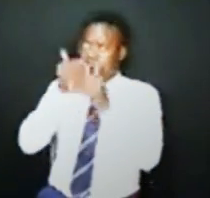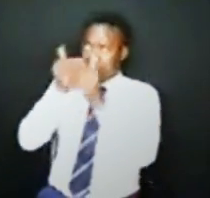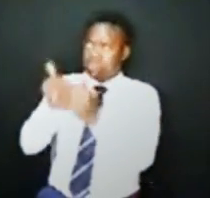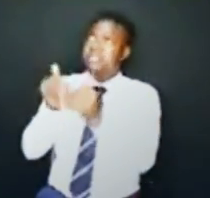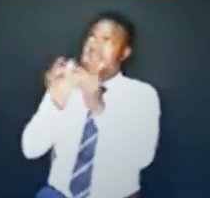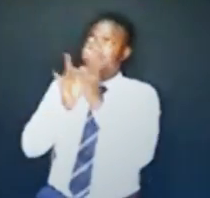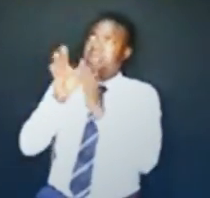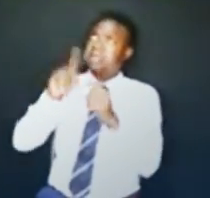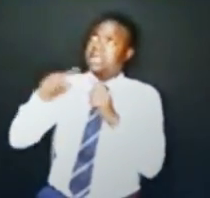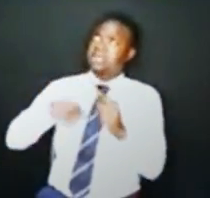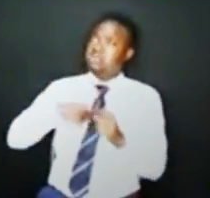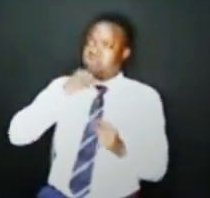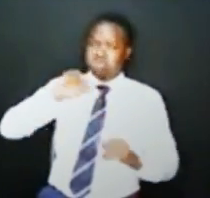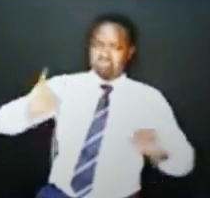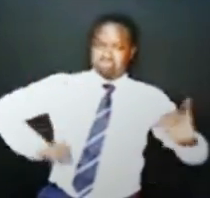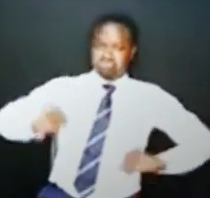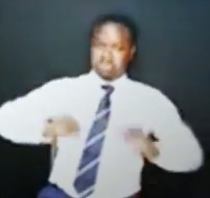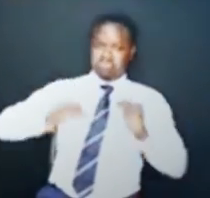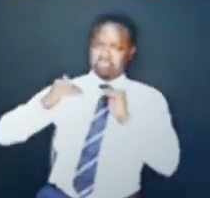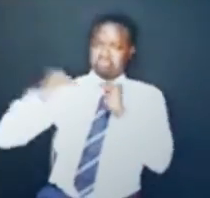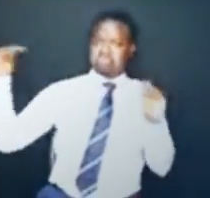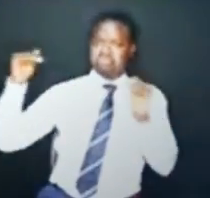advantage. Now